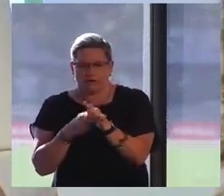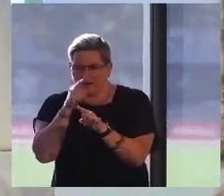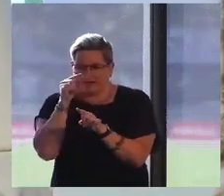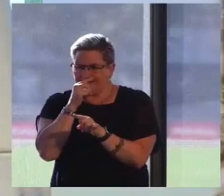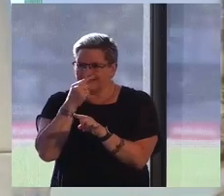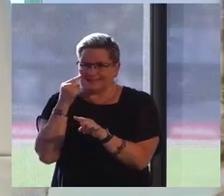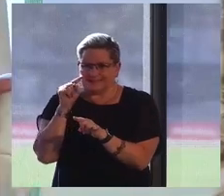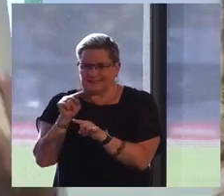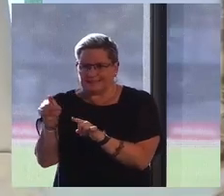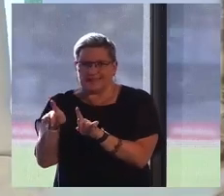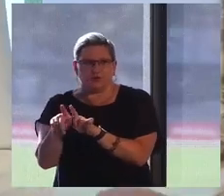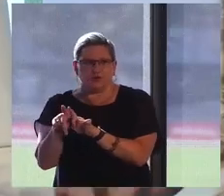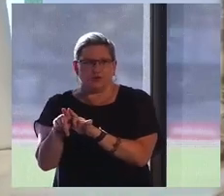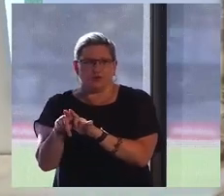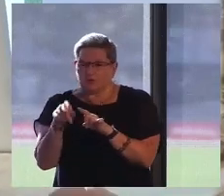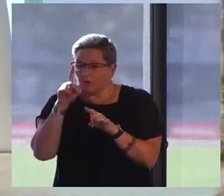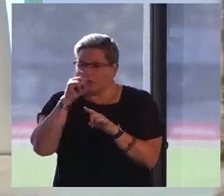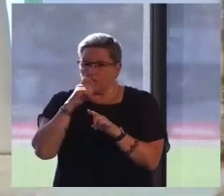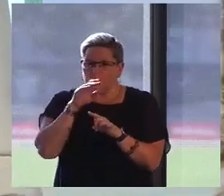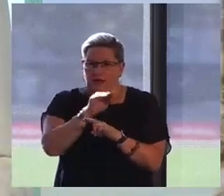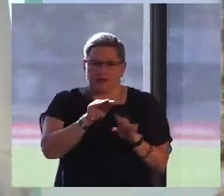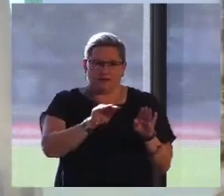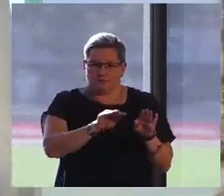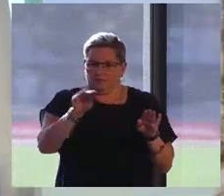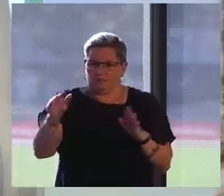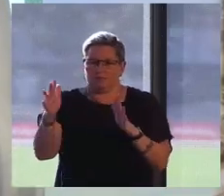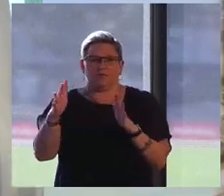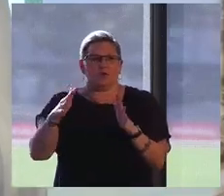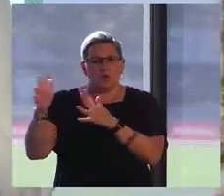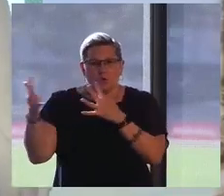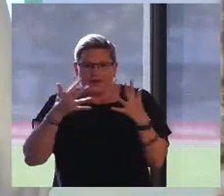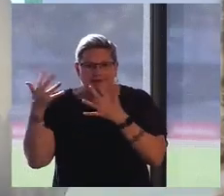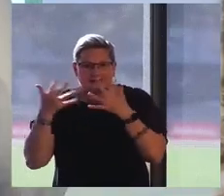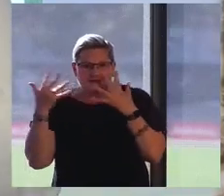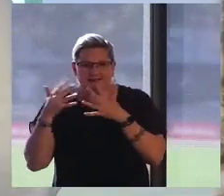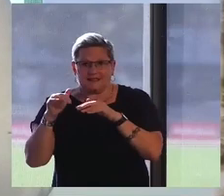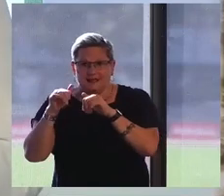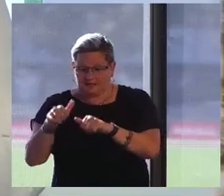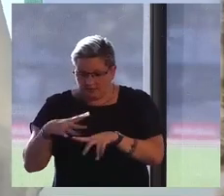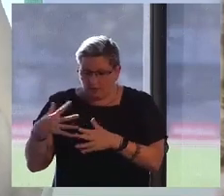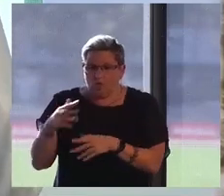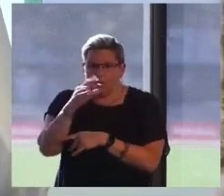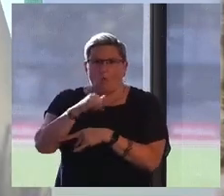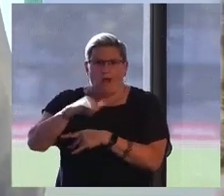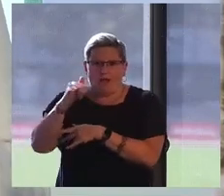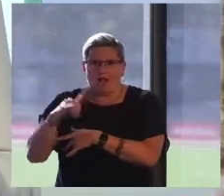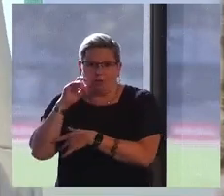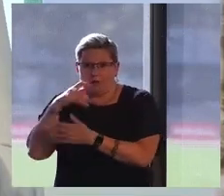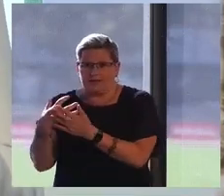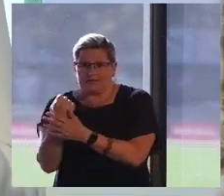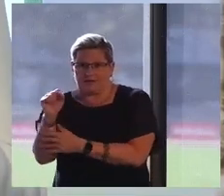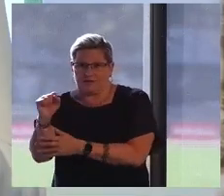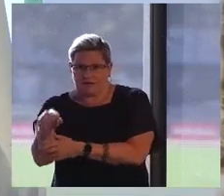wind that are going to be, like, fine for whales. So this is, but I also understand where those